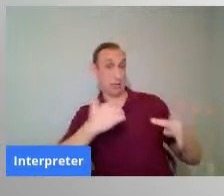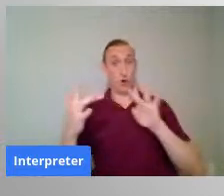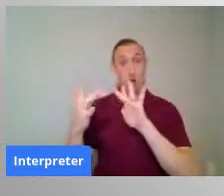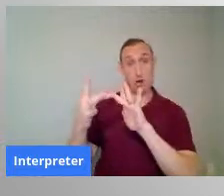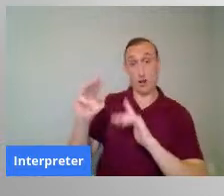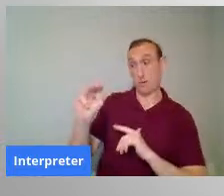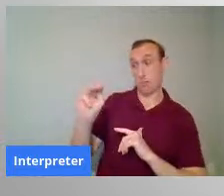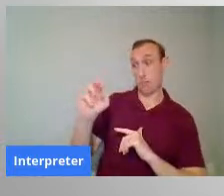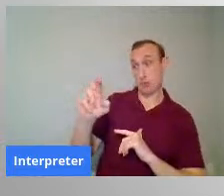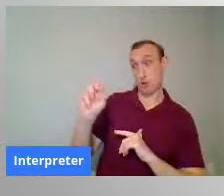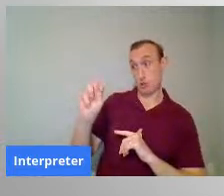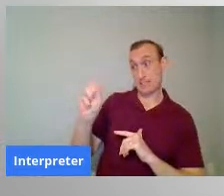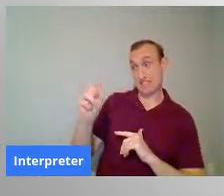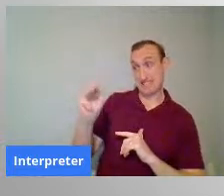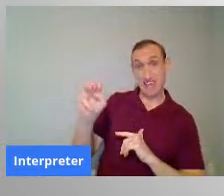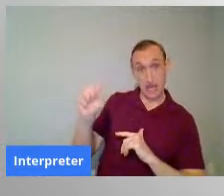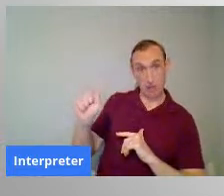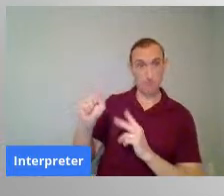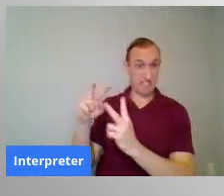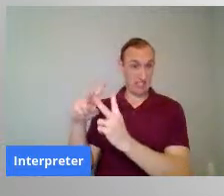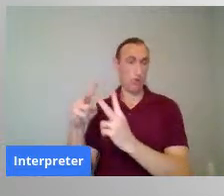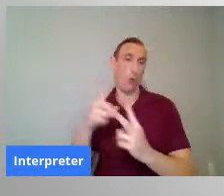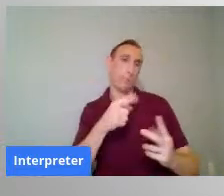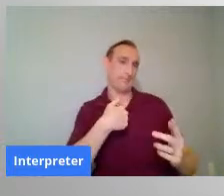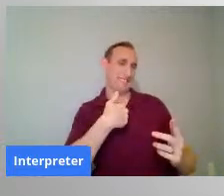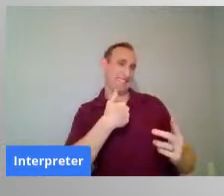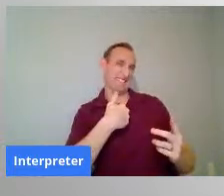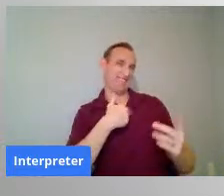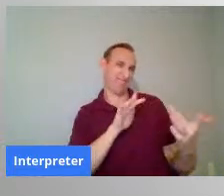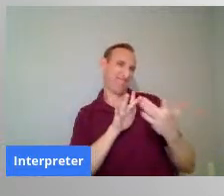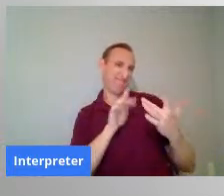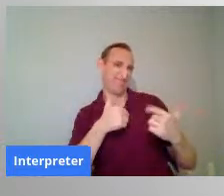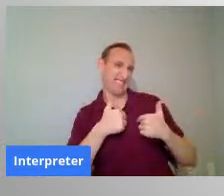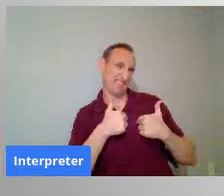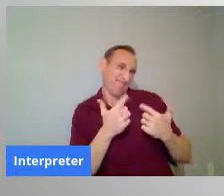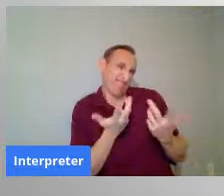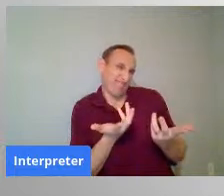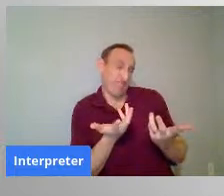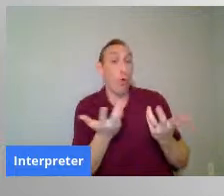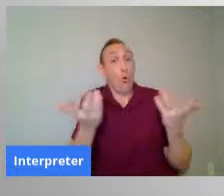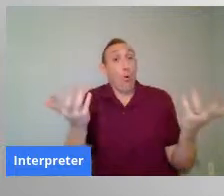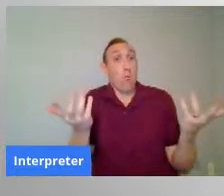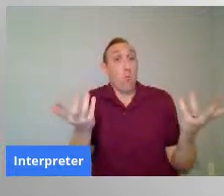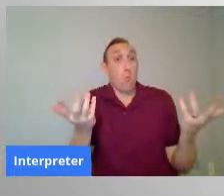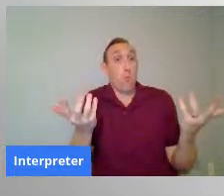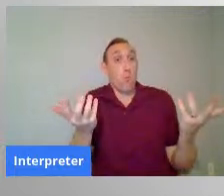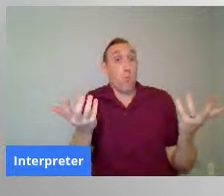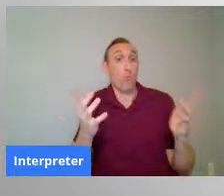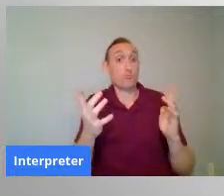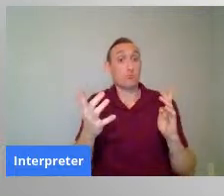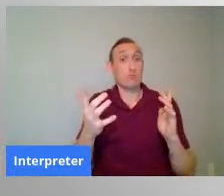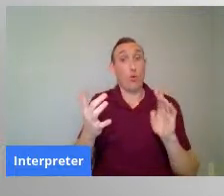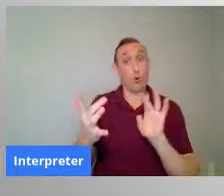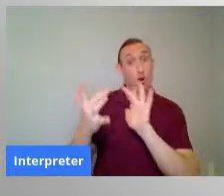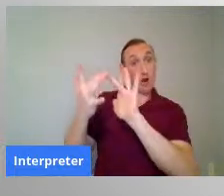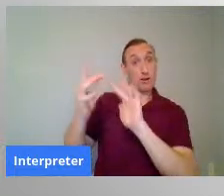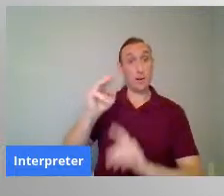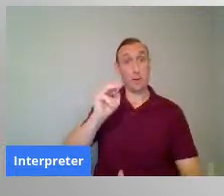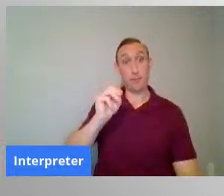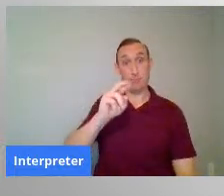Sams. Well, just say me because I'm easier to find maybe. Okay. Or Mr. Galbraith says yes, he could do it